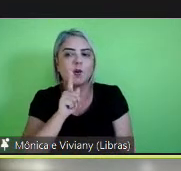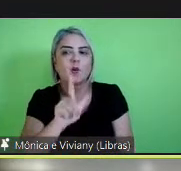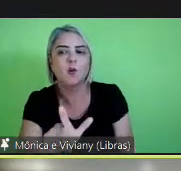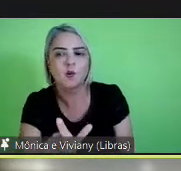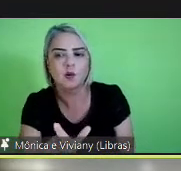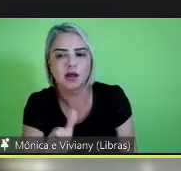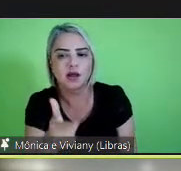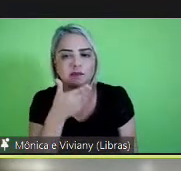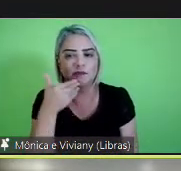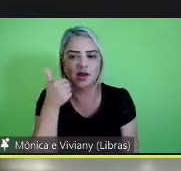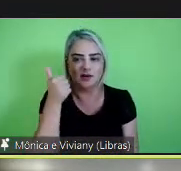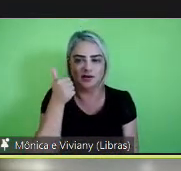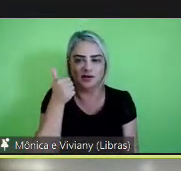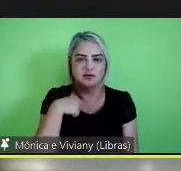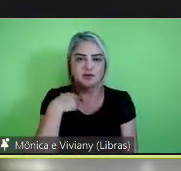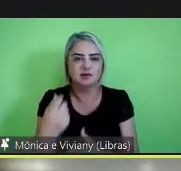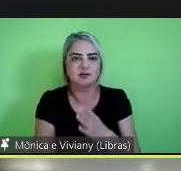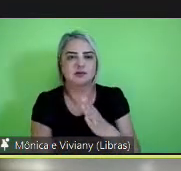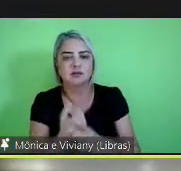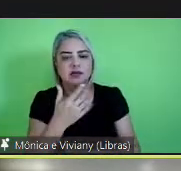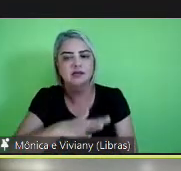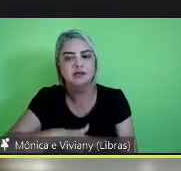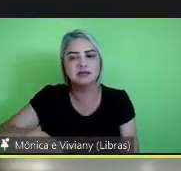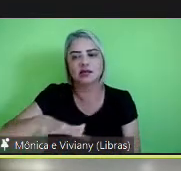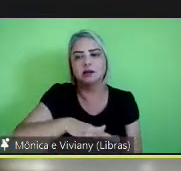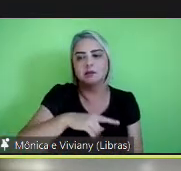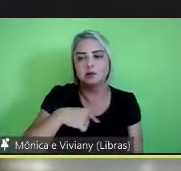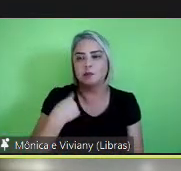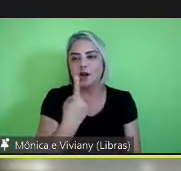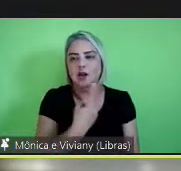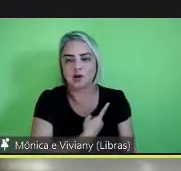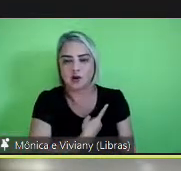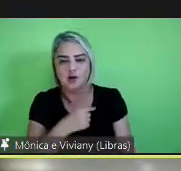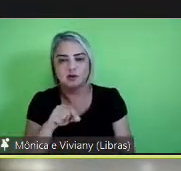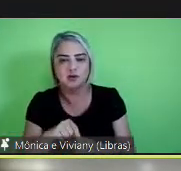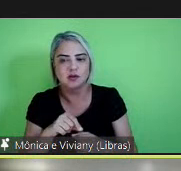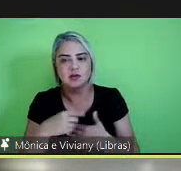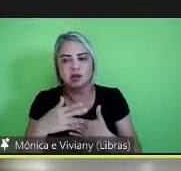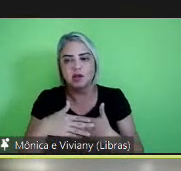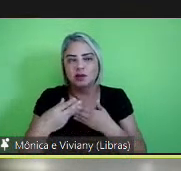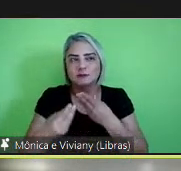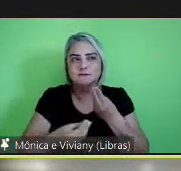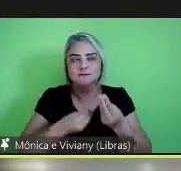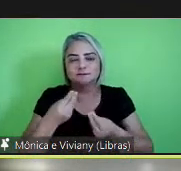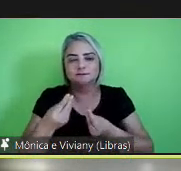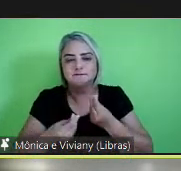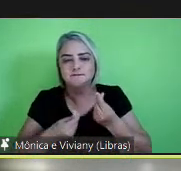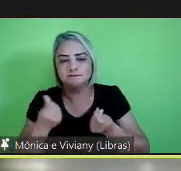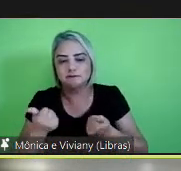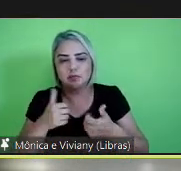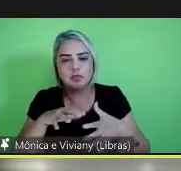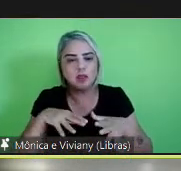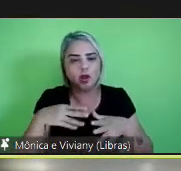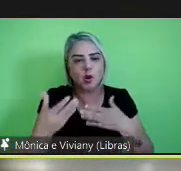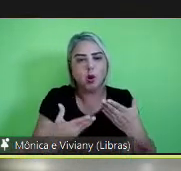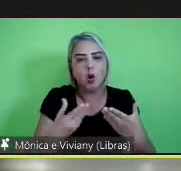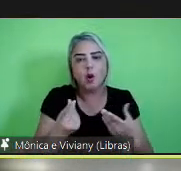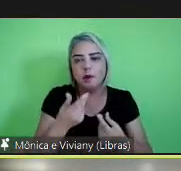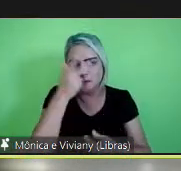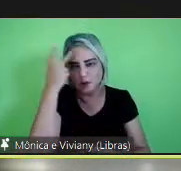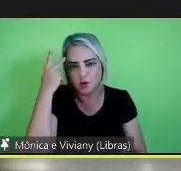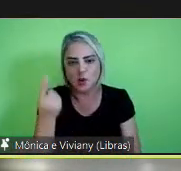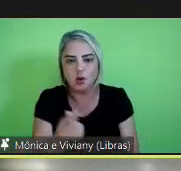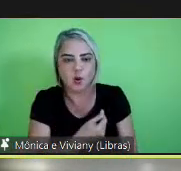this environment for ourselves in terms of our consumer behavior, and we've bred convenience in terms